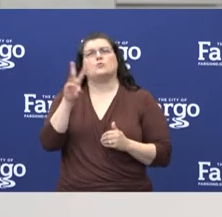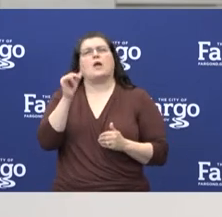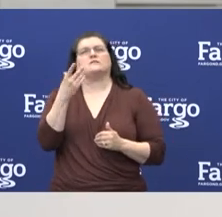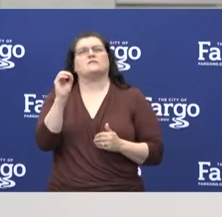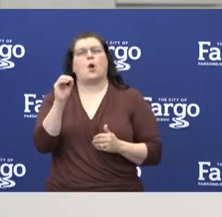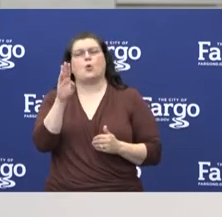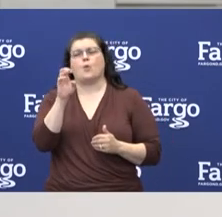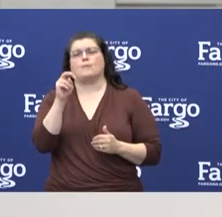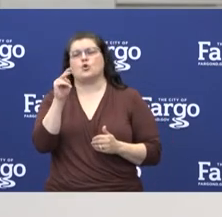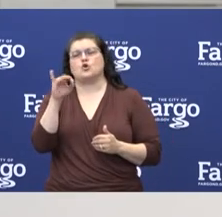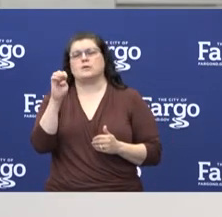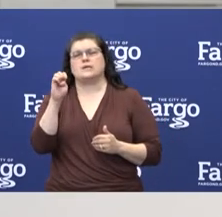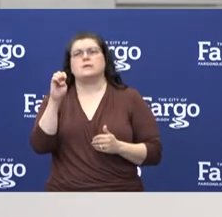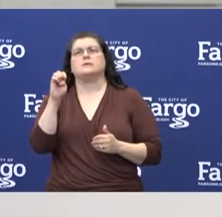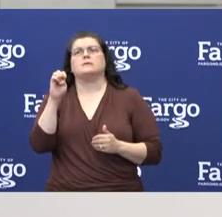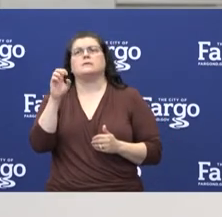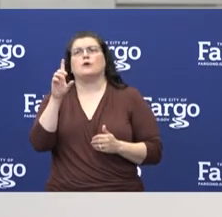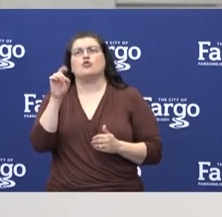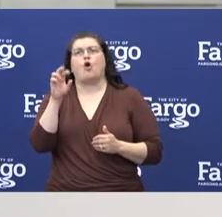President Bernie Dardis. Bernie?